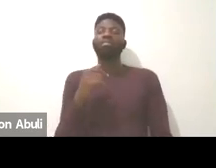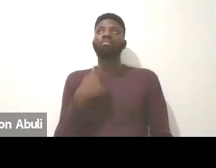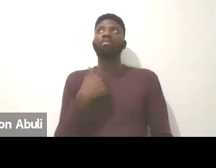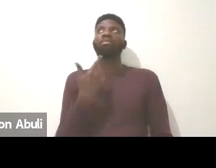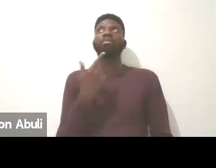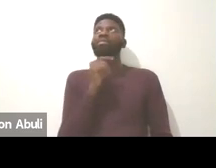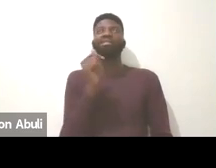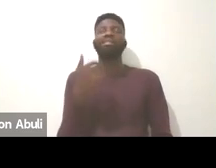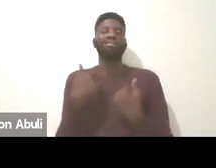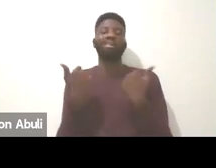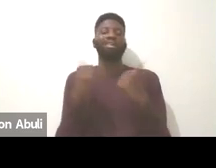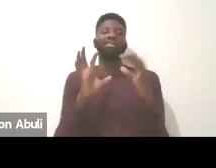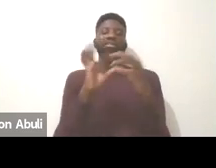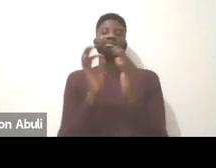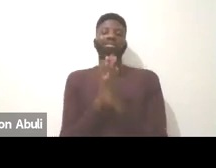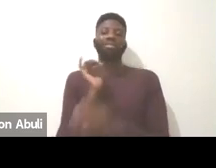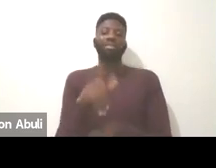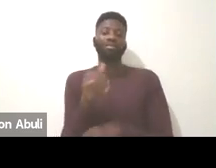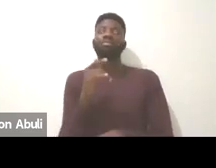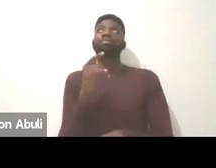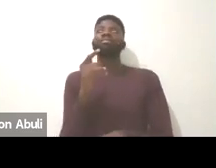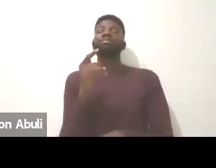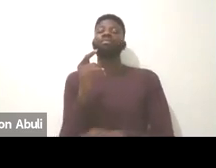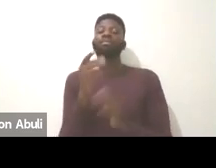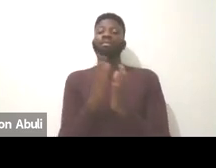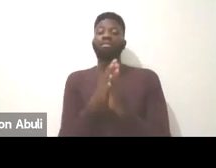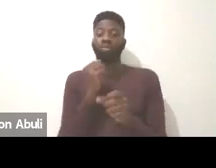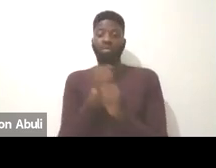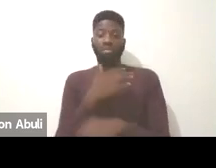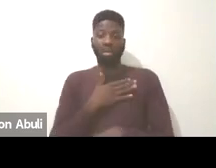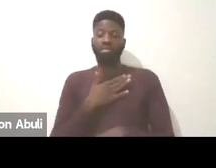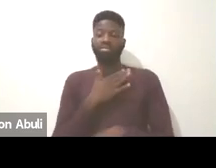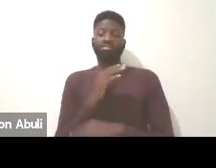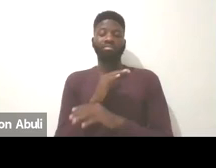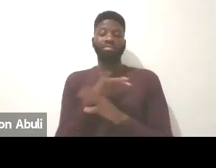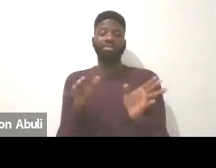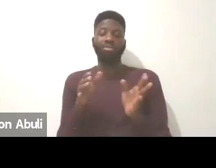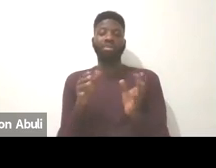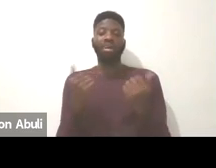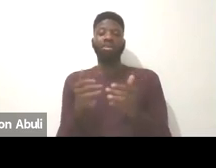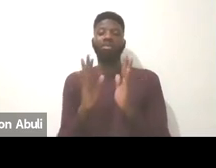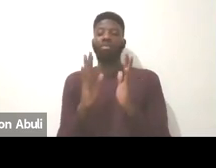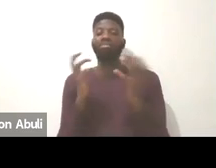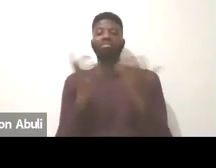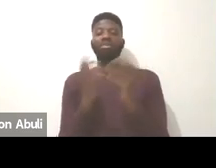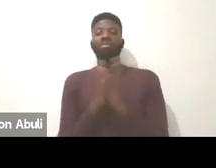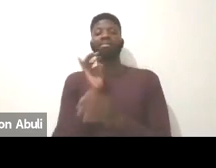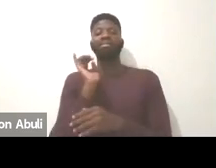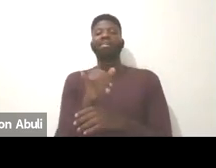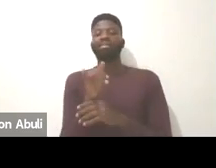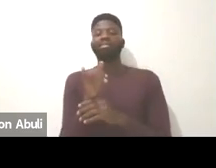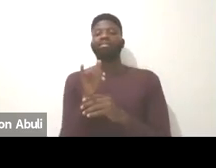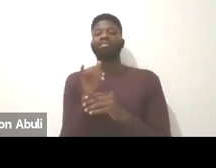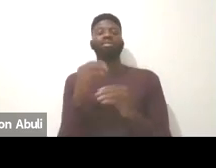not have any connection to that. And my work was not in any way related to that saga. That